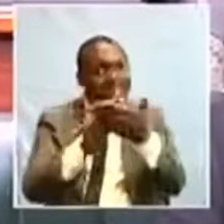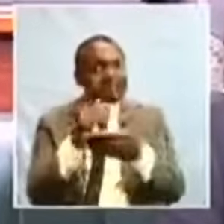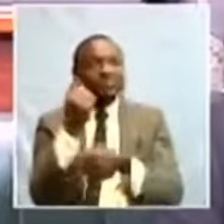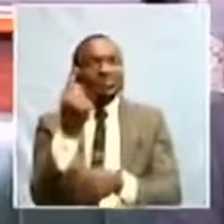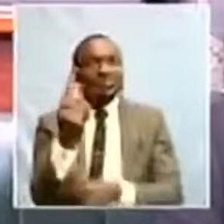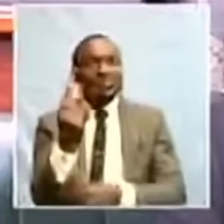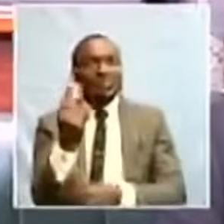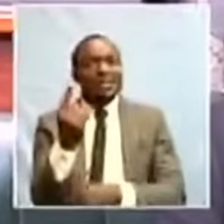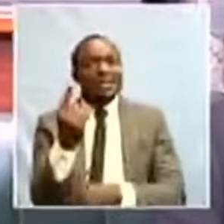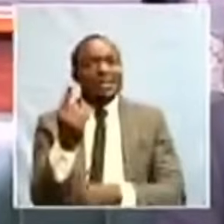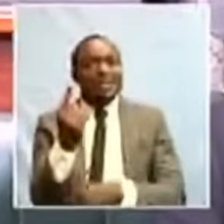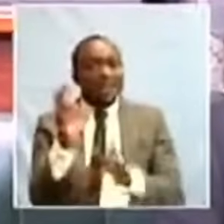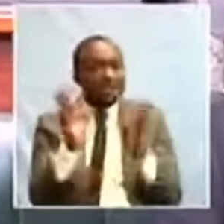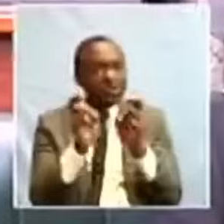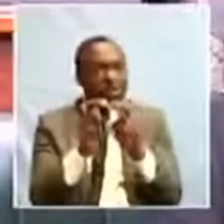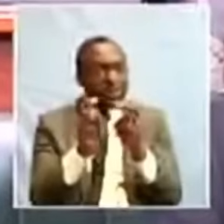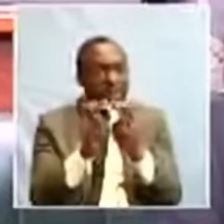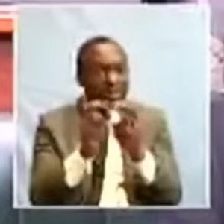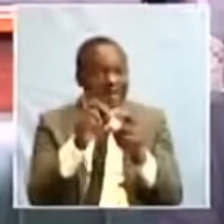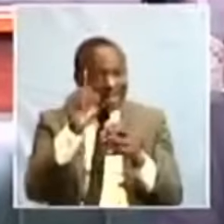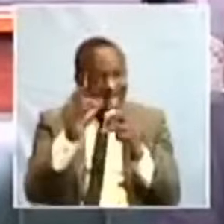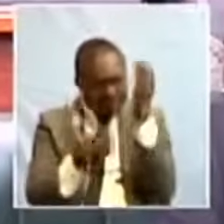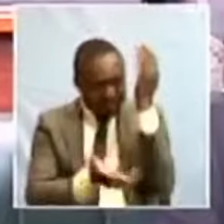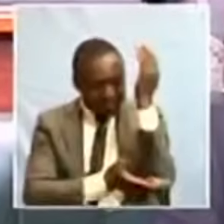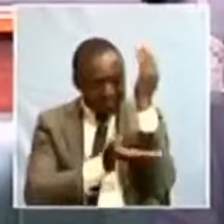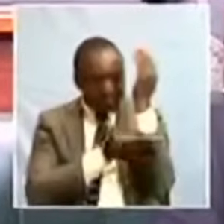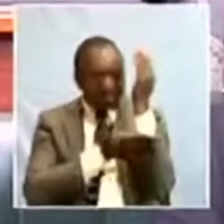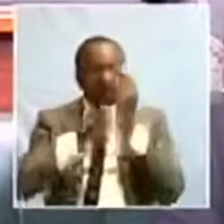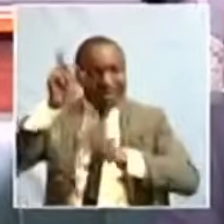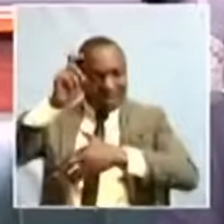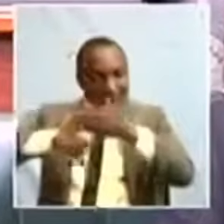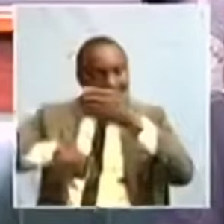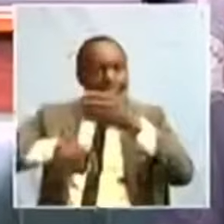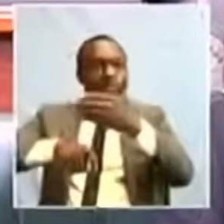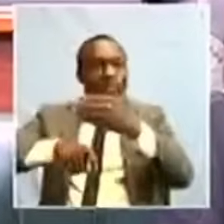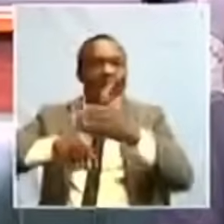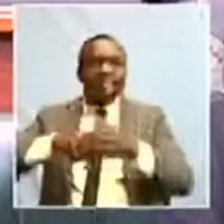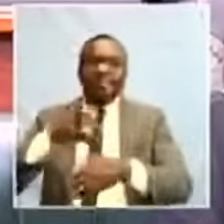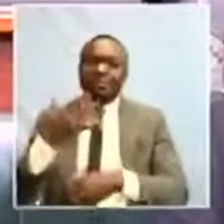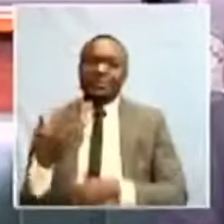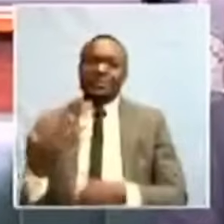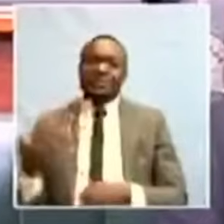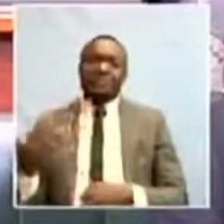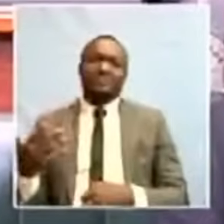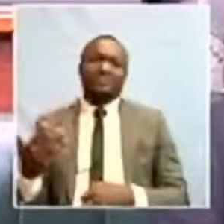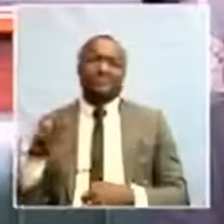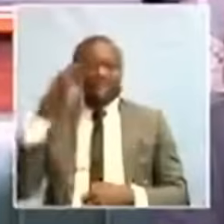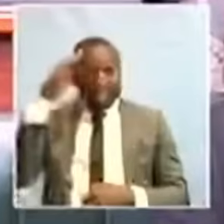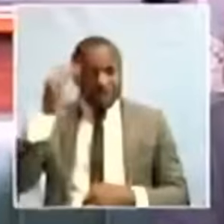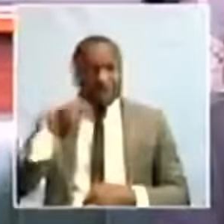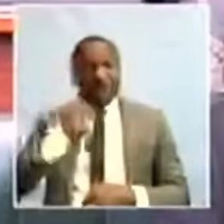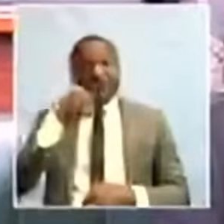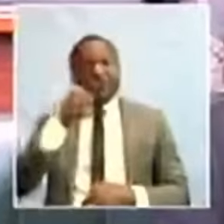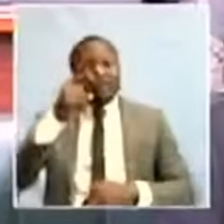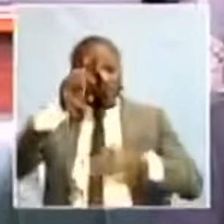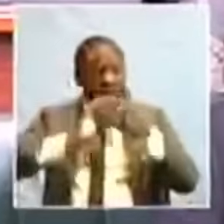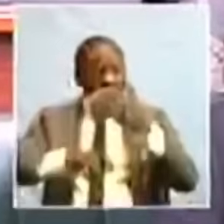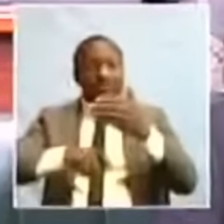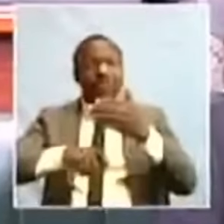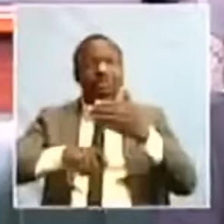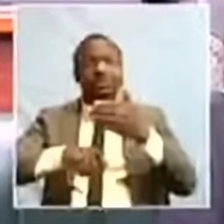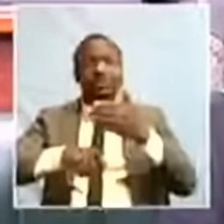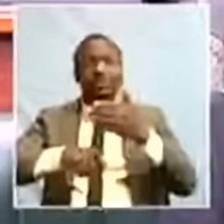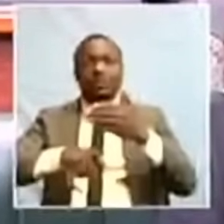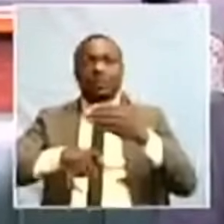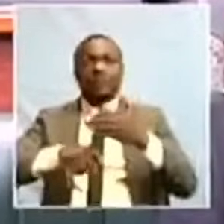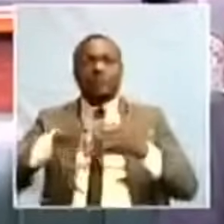a little contract. It is improving the cost of living. That's why I said the cost of living, madam,